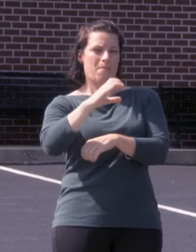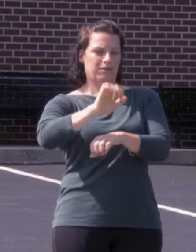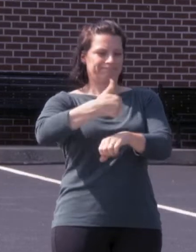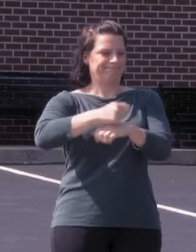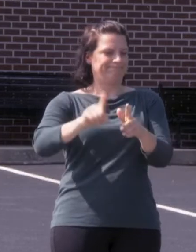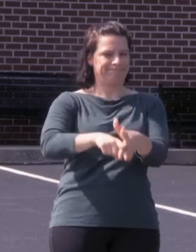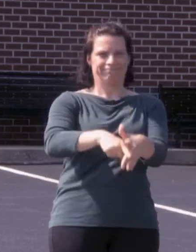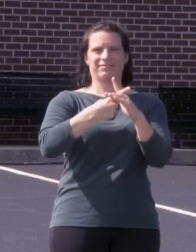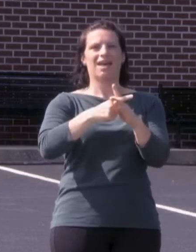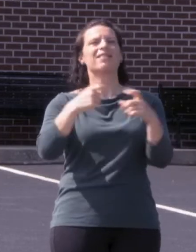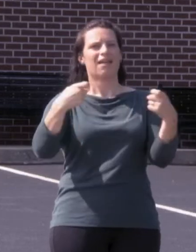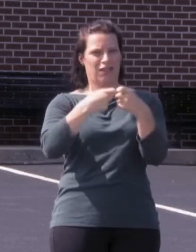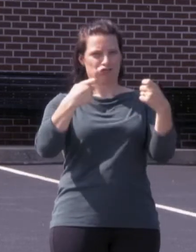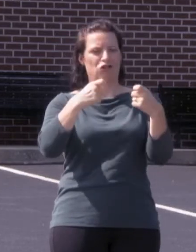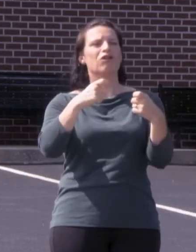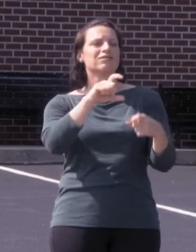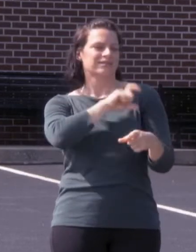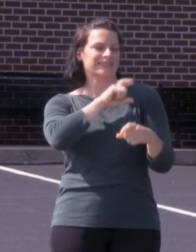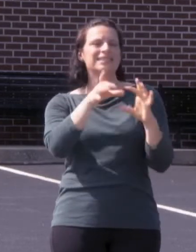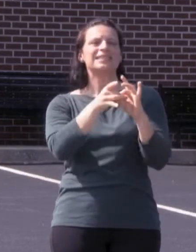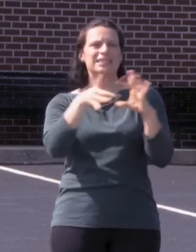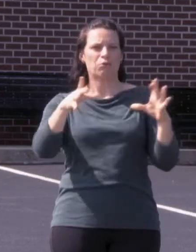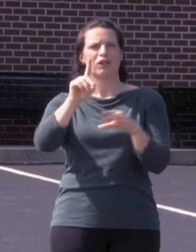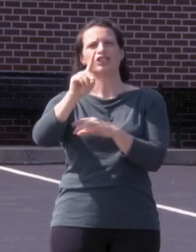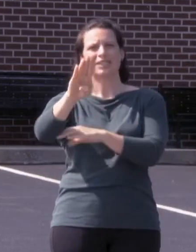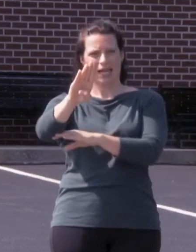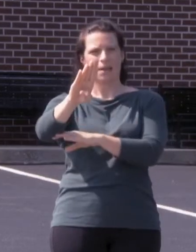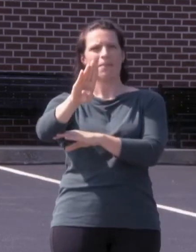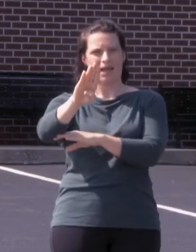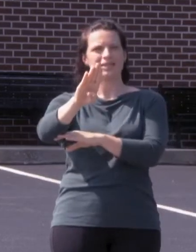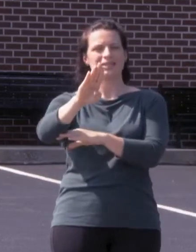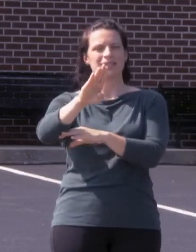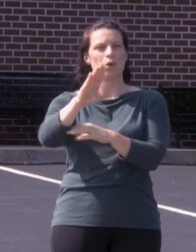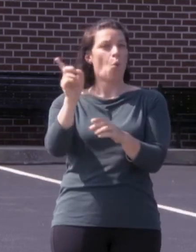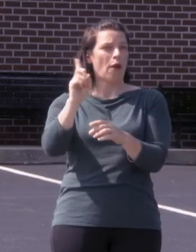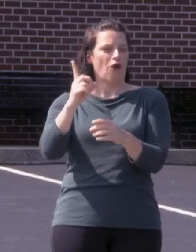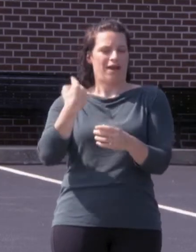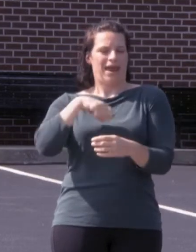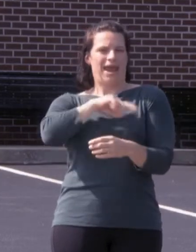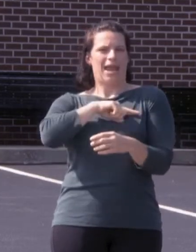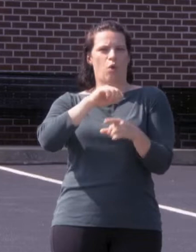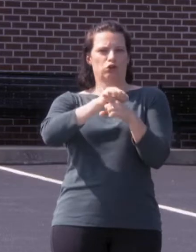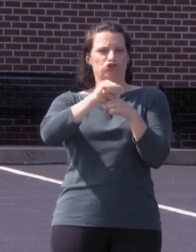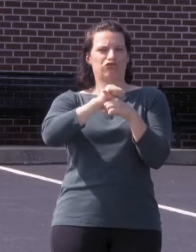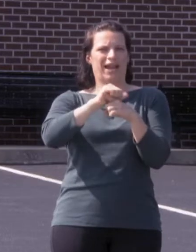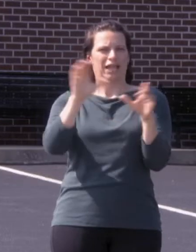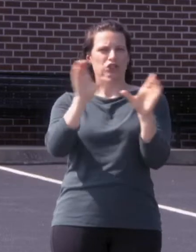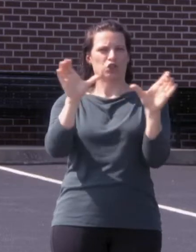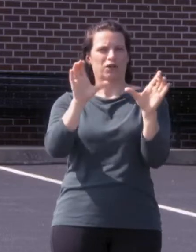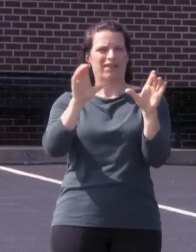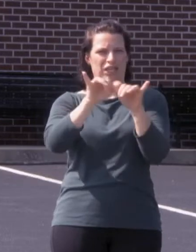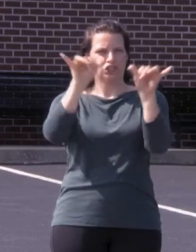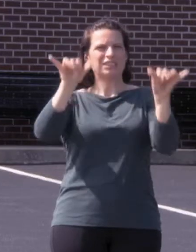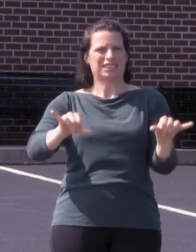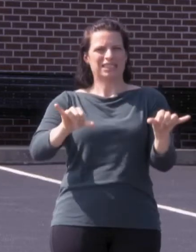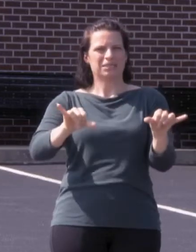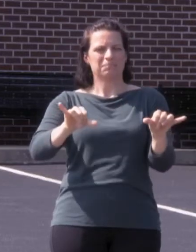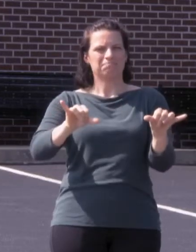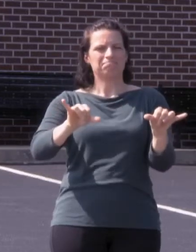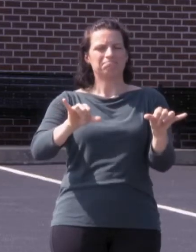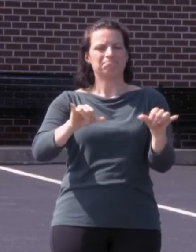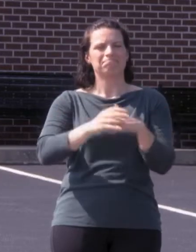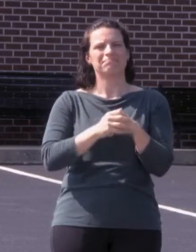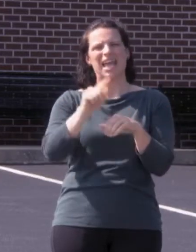the electronic law enforcement separation database housed in our training and certification system, our TAX